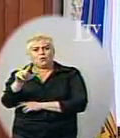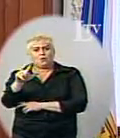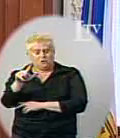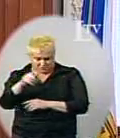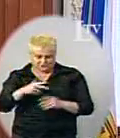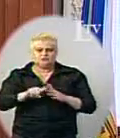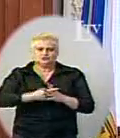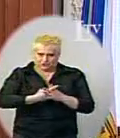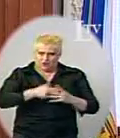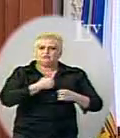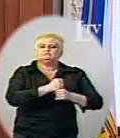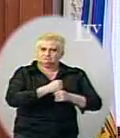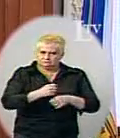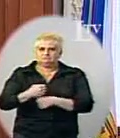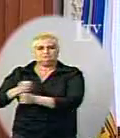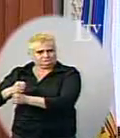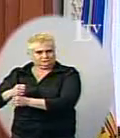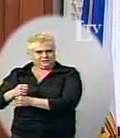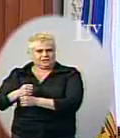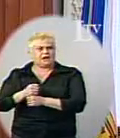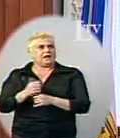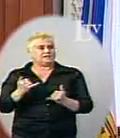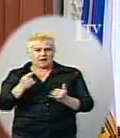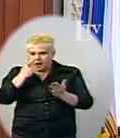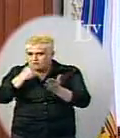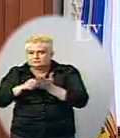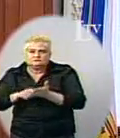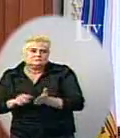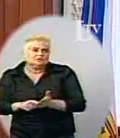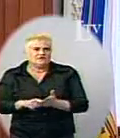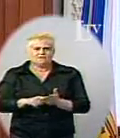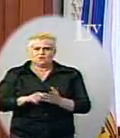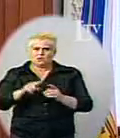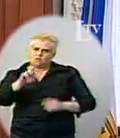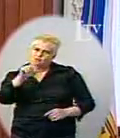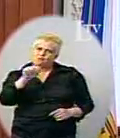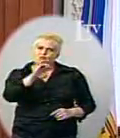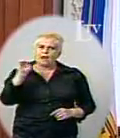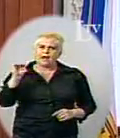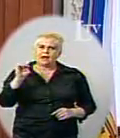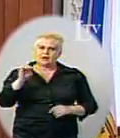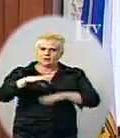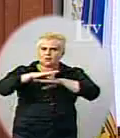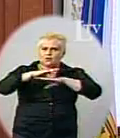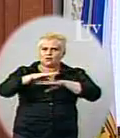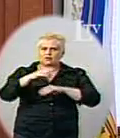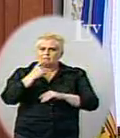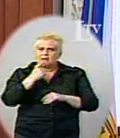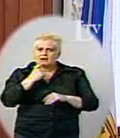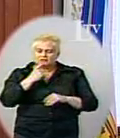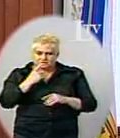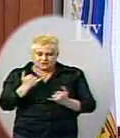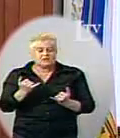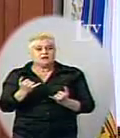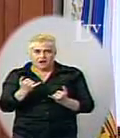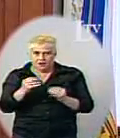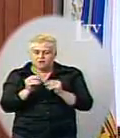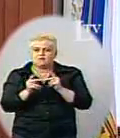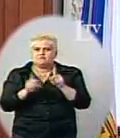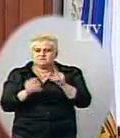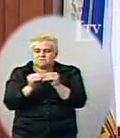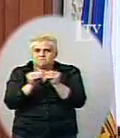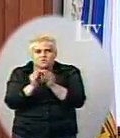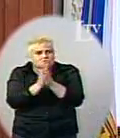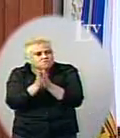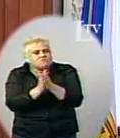production, and the interest in exploration for rare earth metals is increasing. My government will move forward